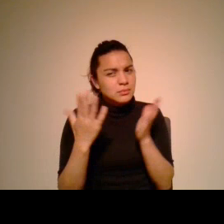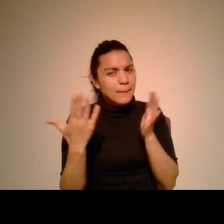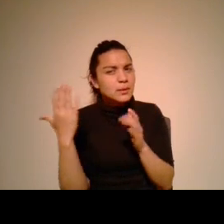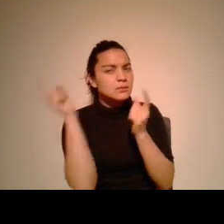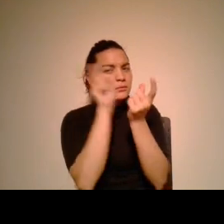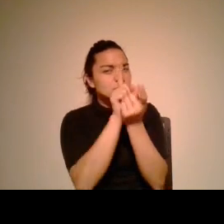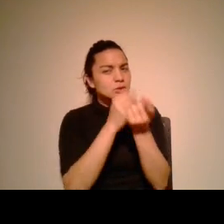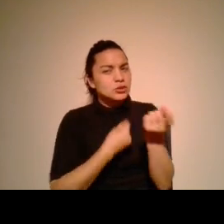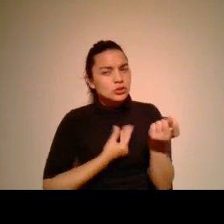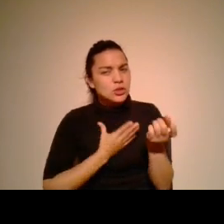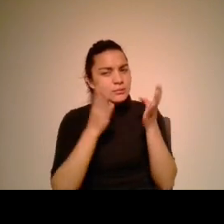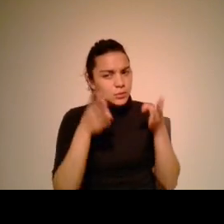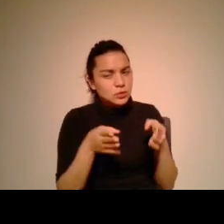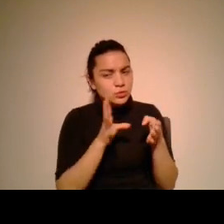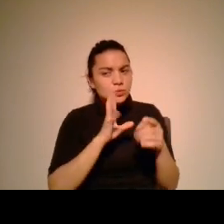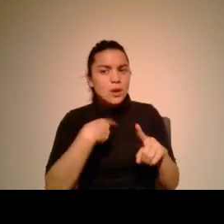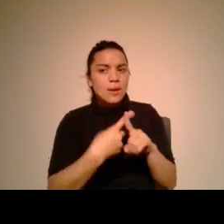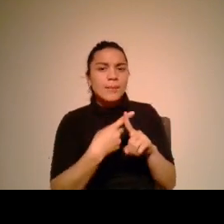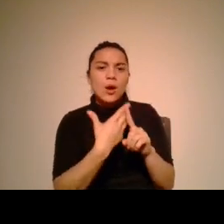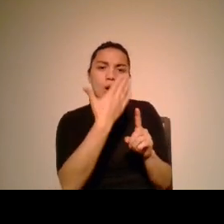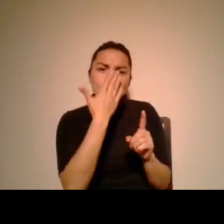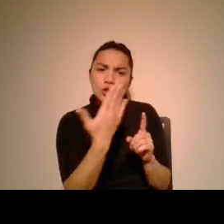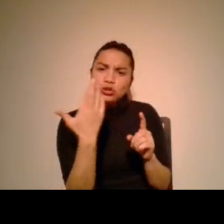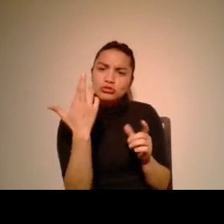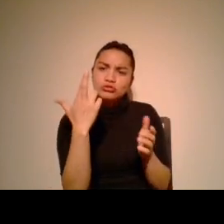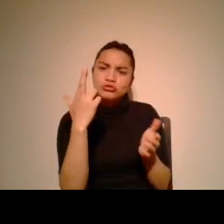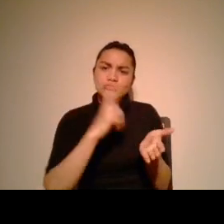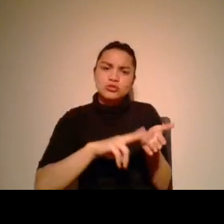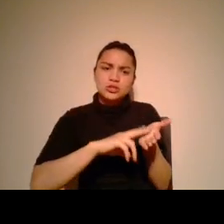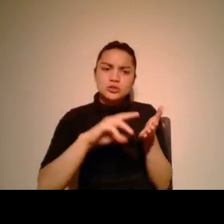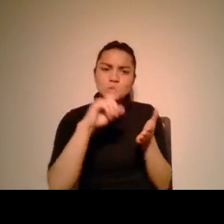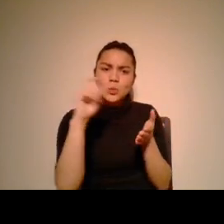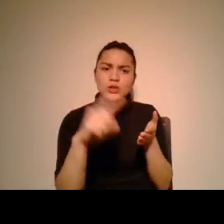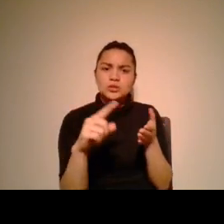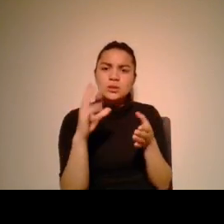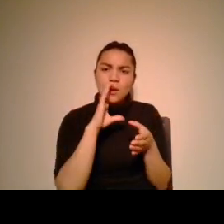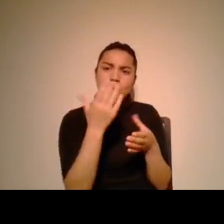question that is interesting and serves the trans community.